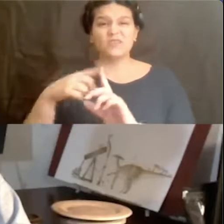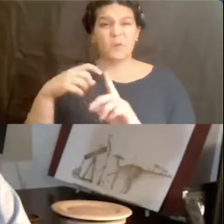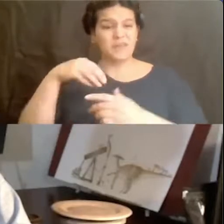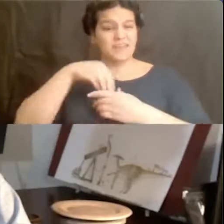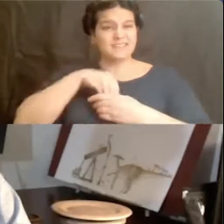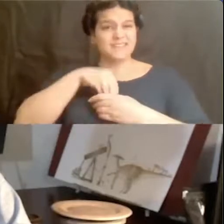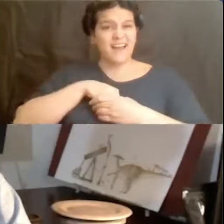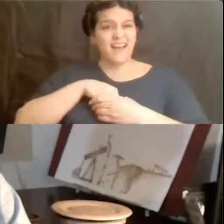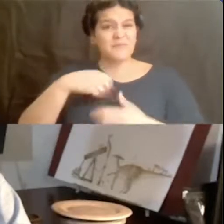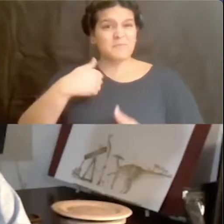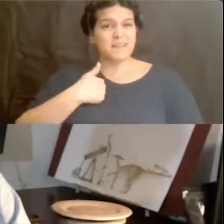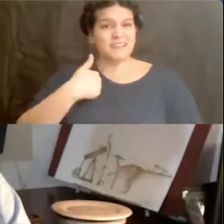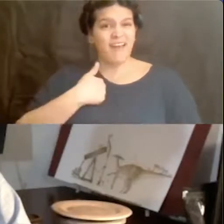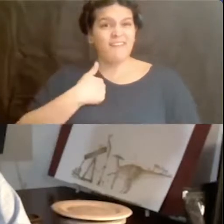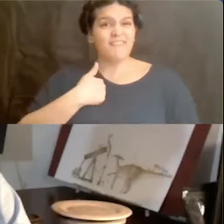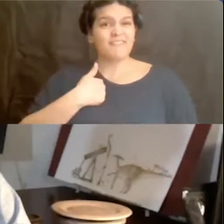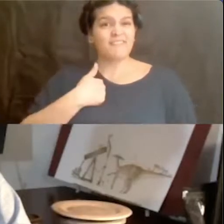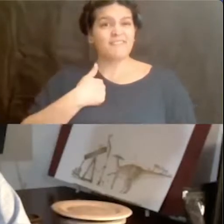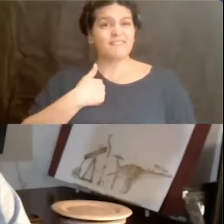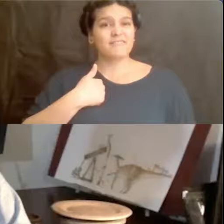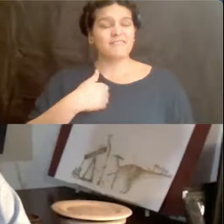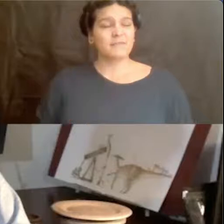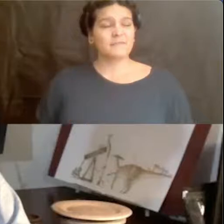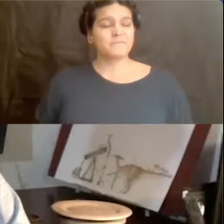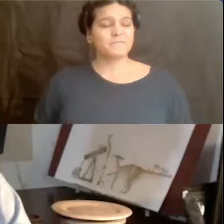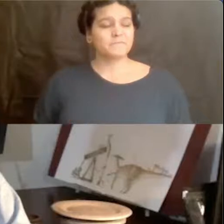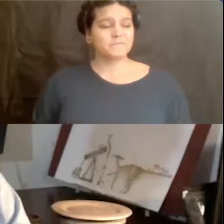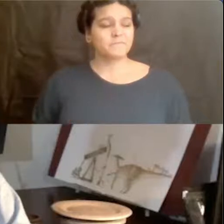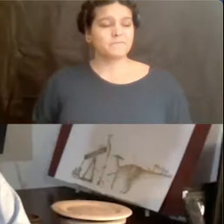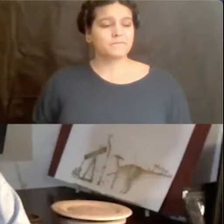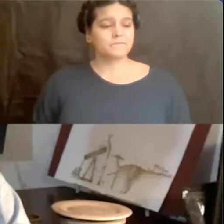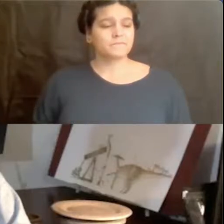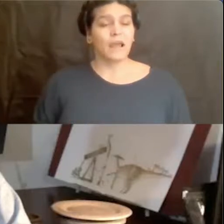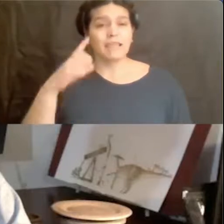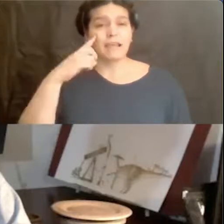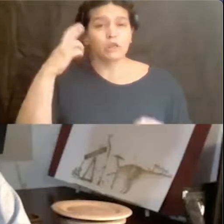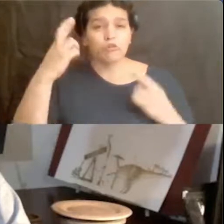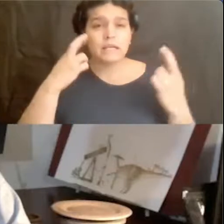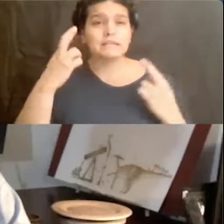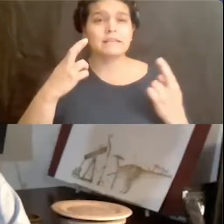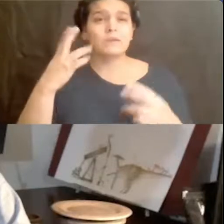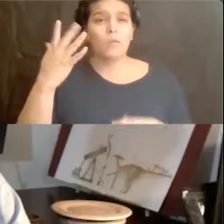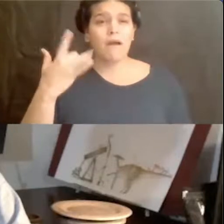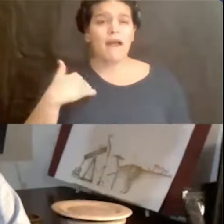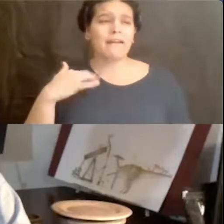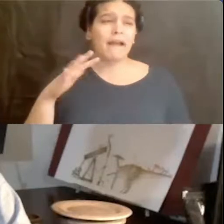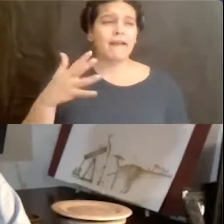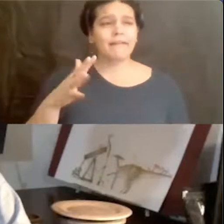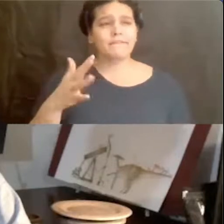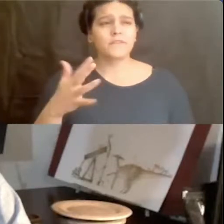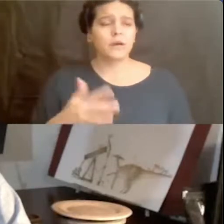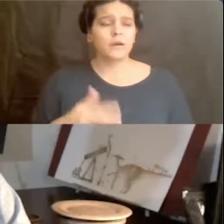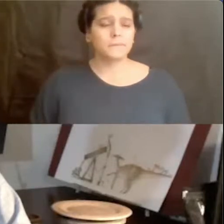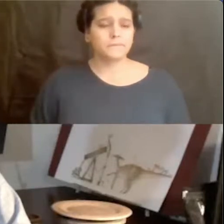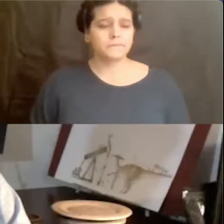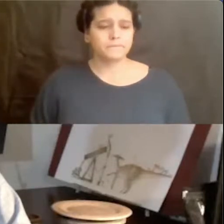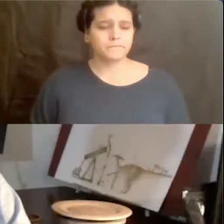myself. And I think the reason why I kind of was